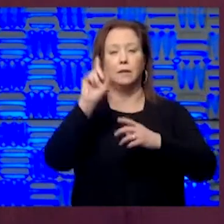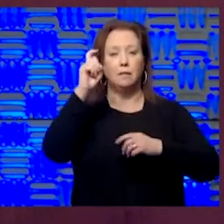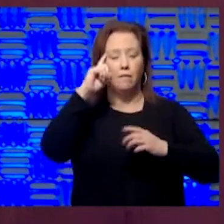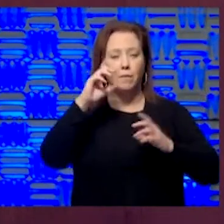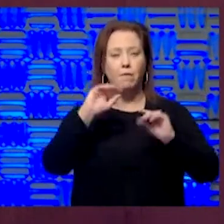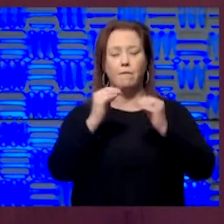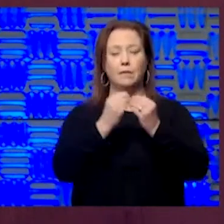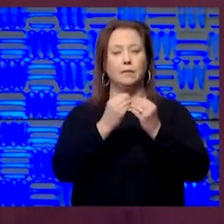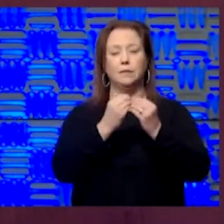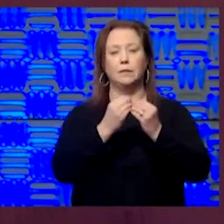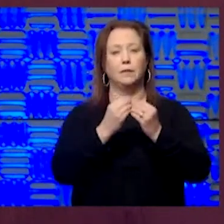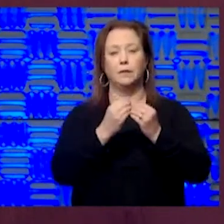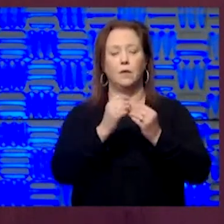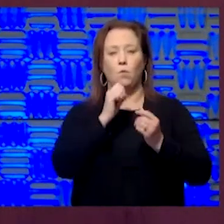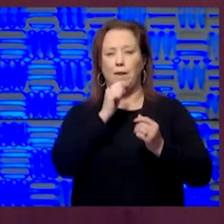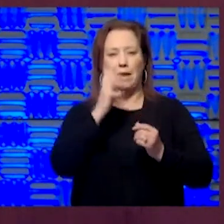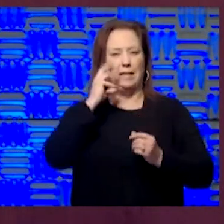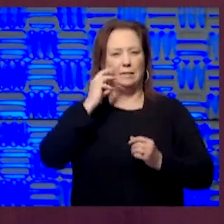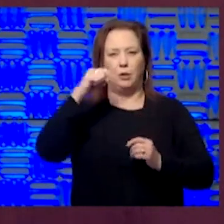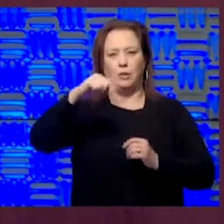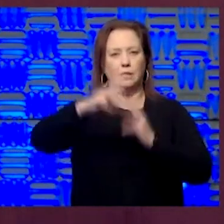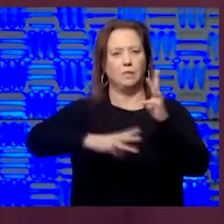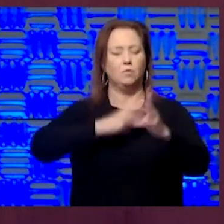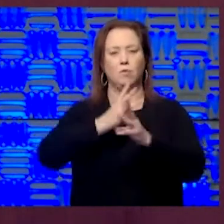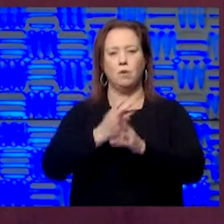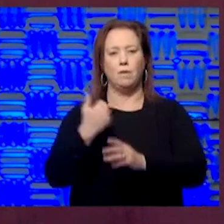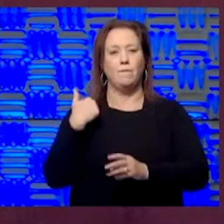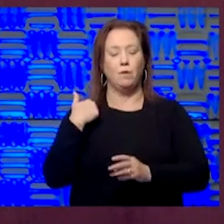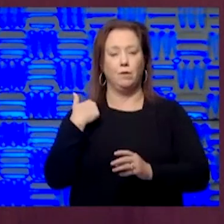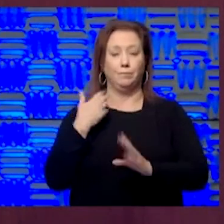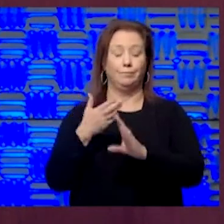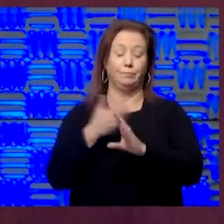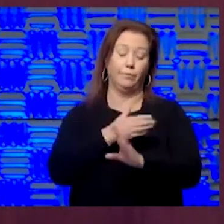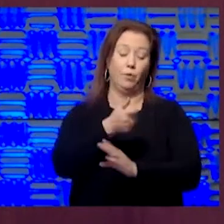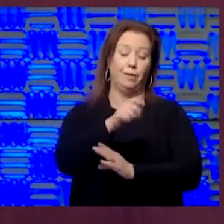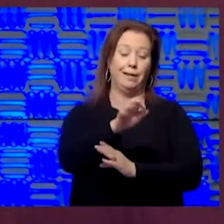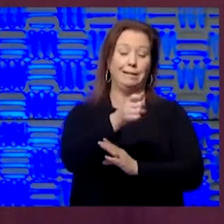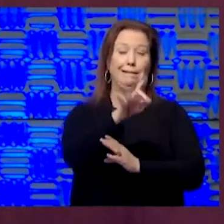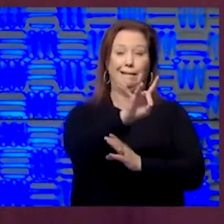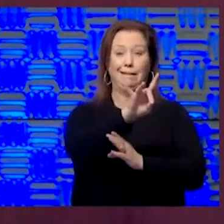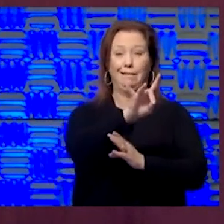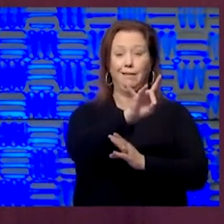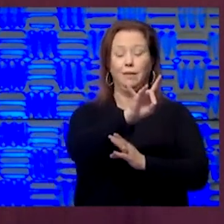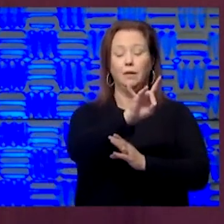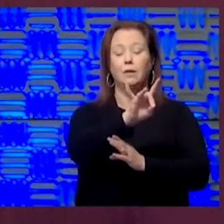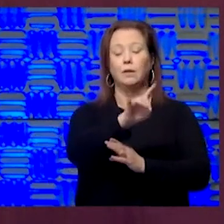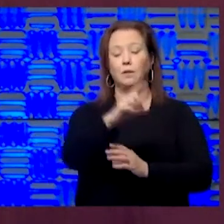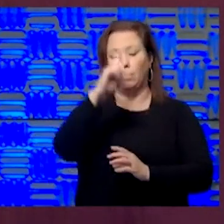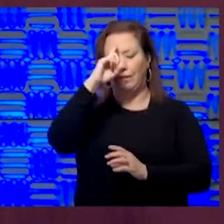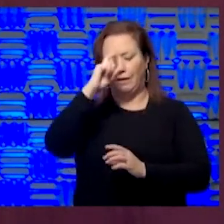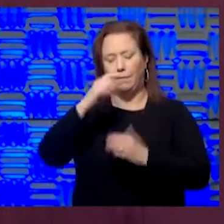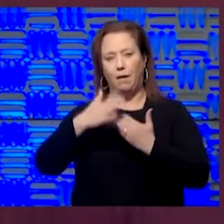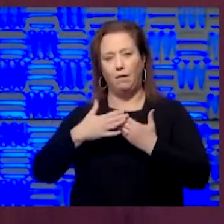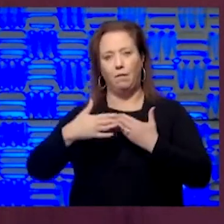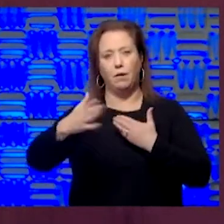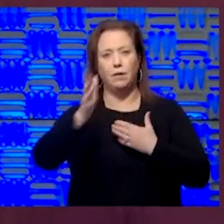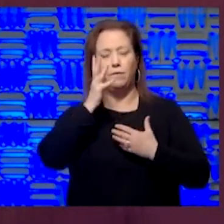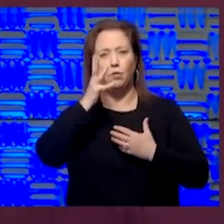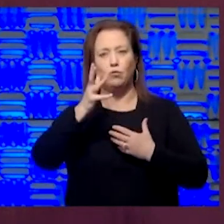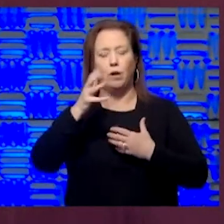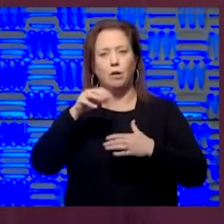before since 1918. And COVID-19 is here. And as we think about venturing out